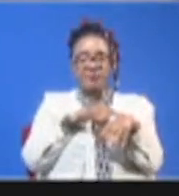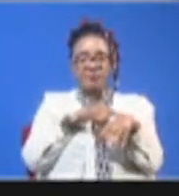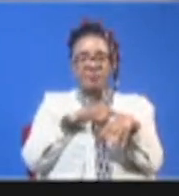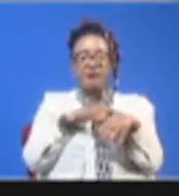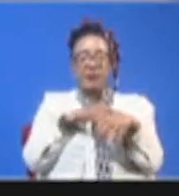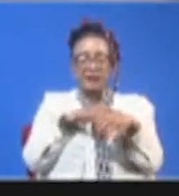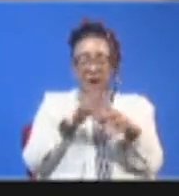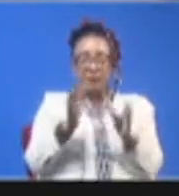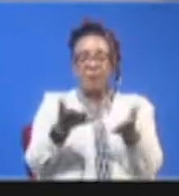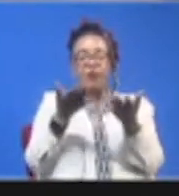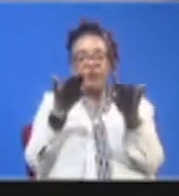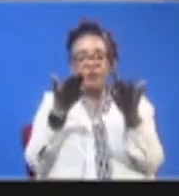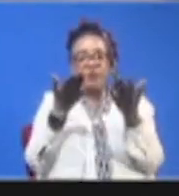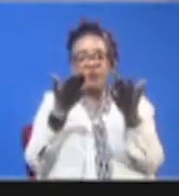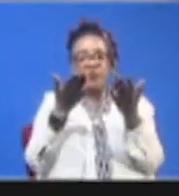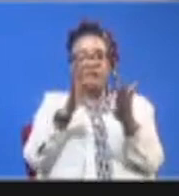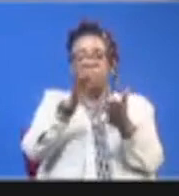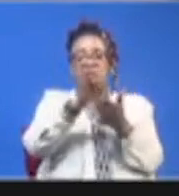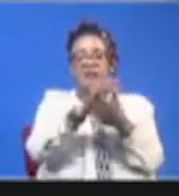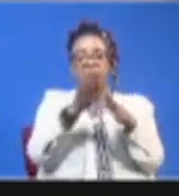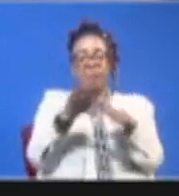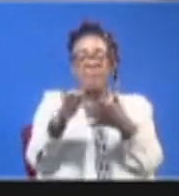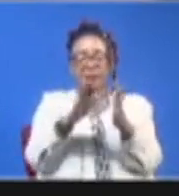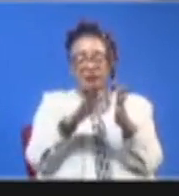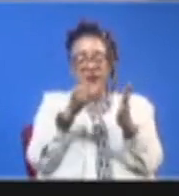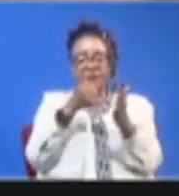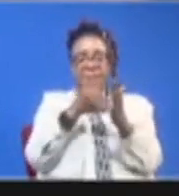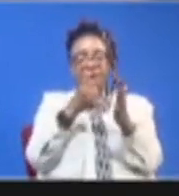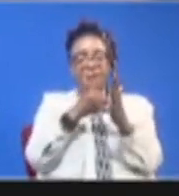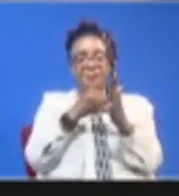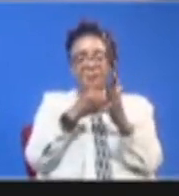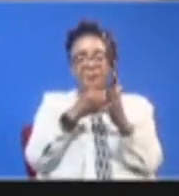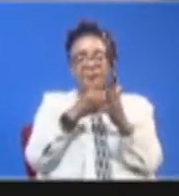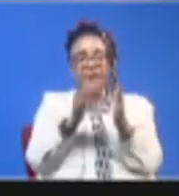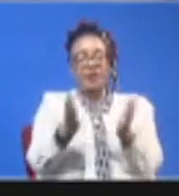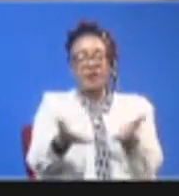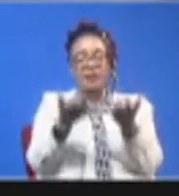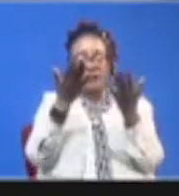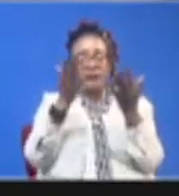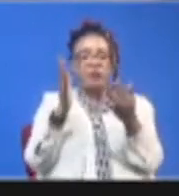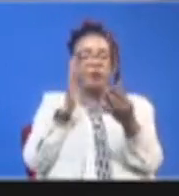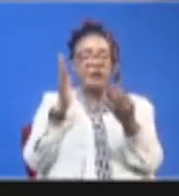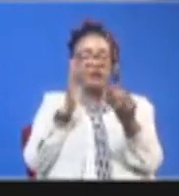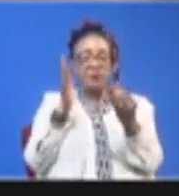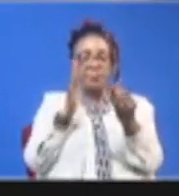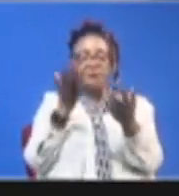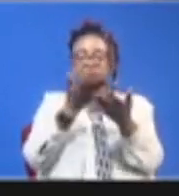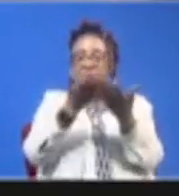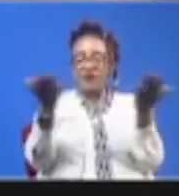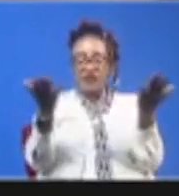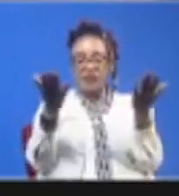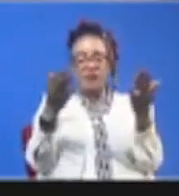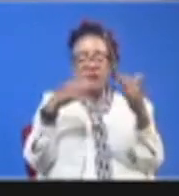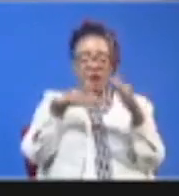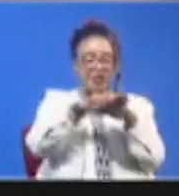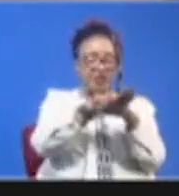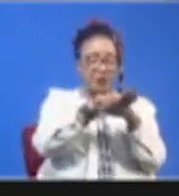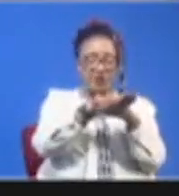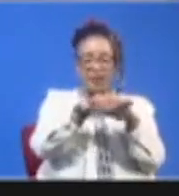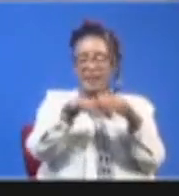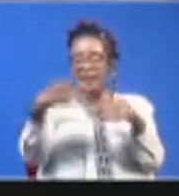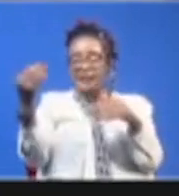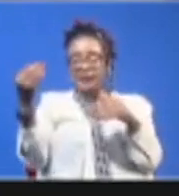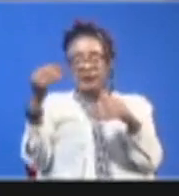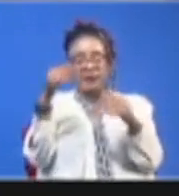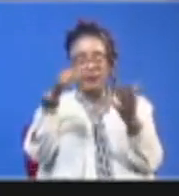activated. Now, these measures include enhanced security coverage at the entry and exit points, including